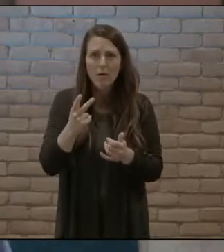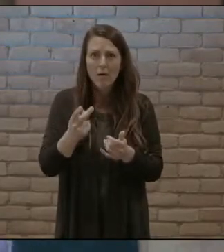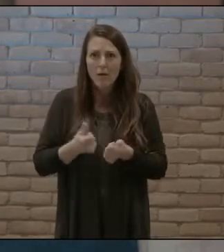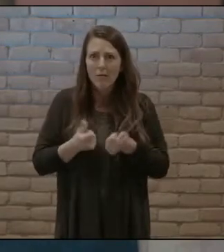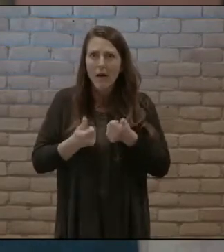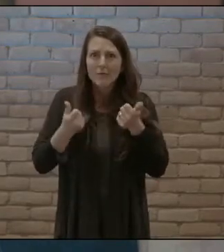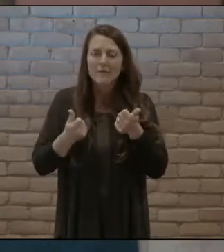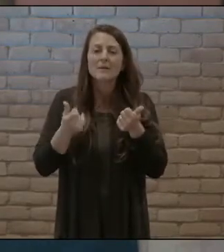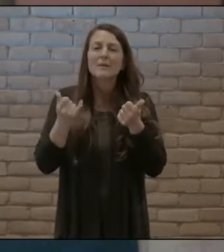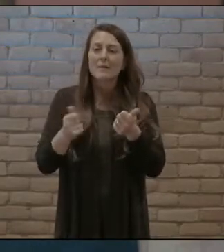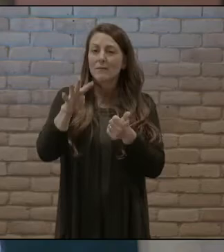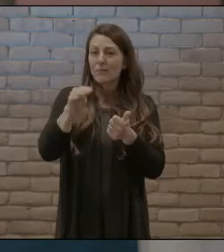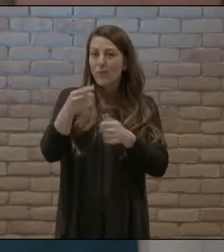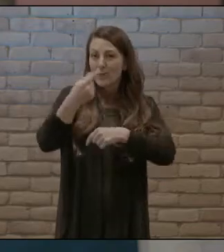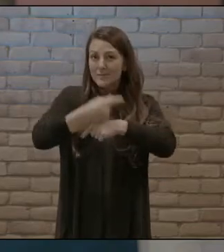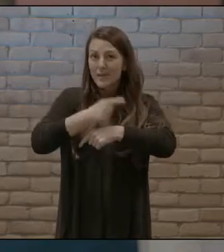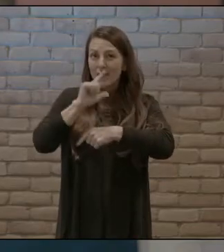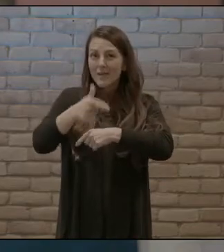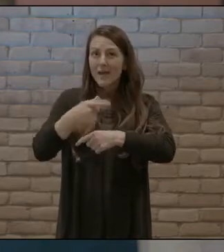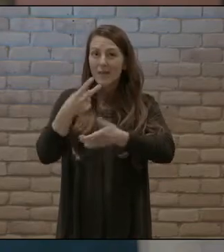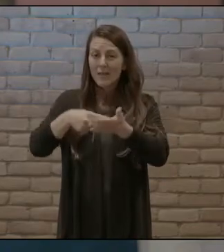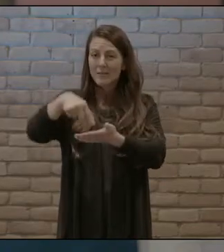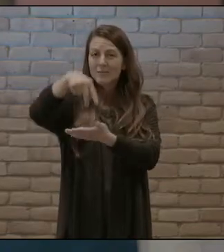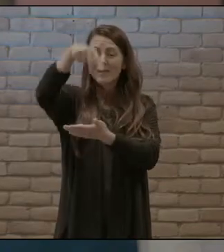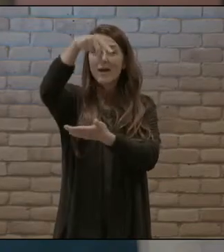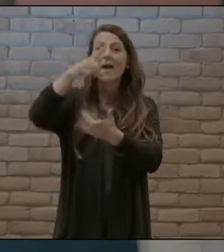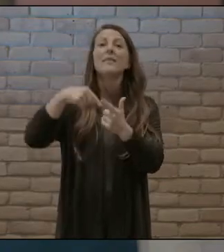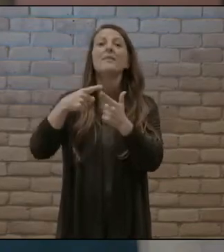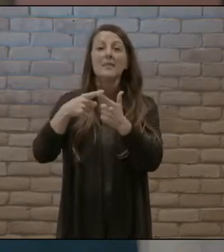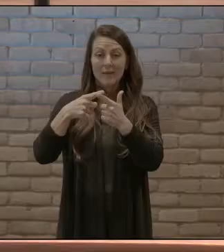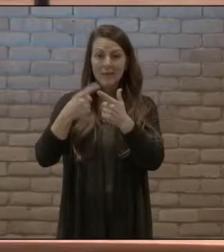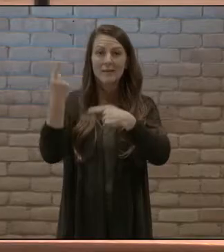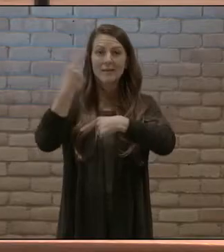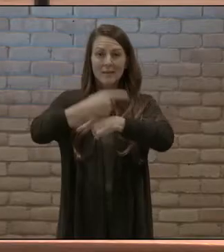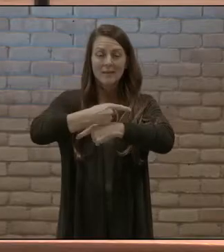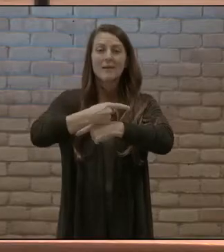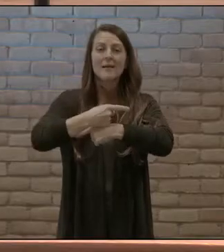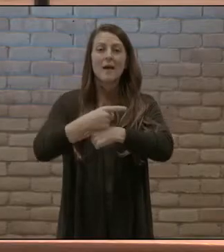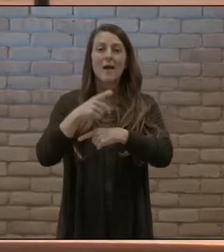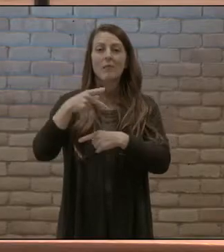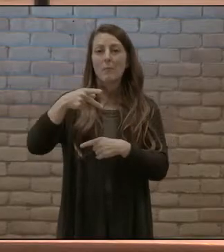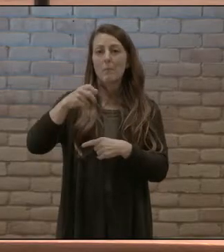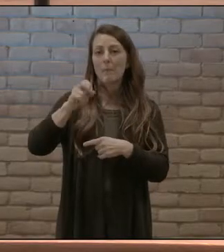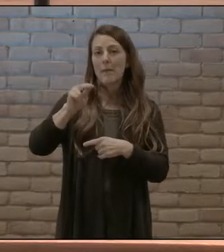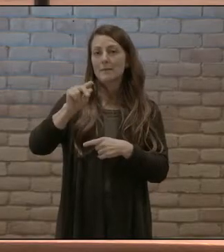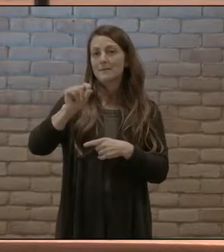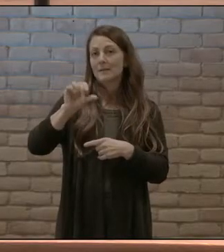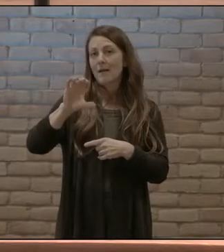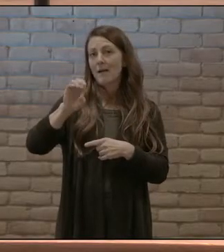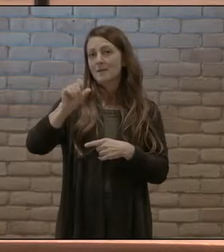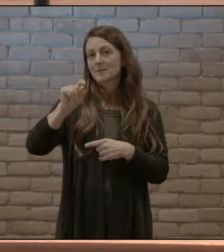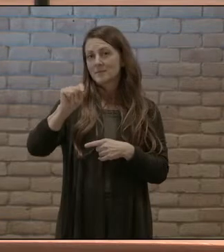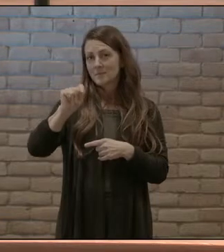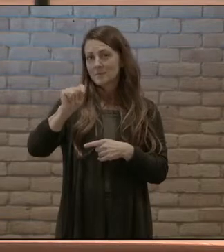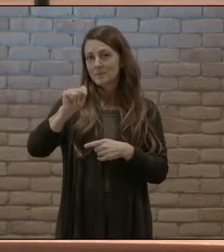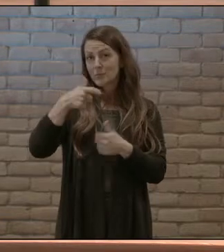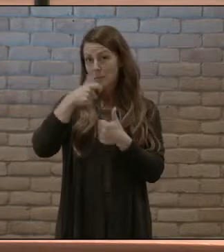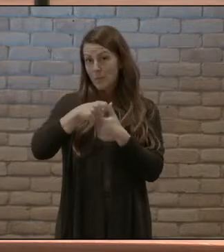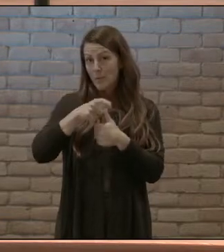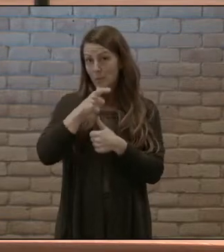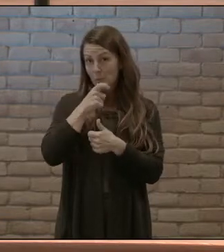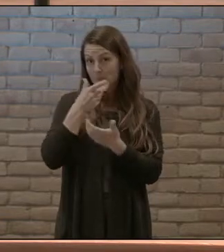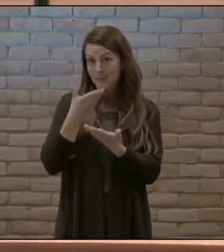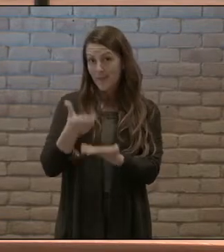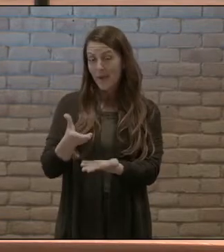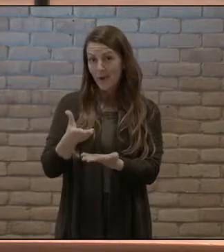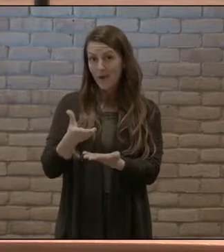ascends to be with his Father, and then the day of Pentecost happens. And do you remember who was there on the